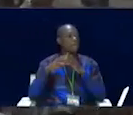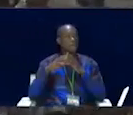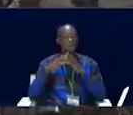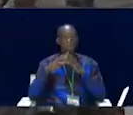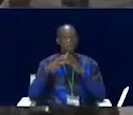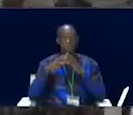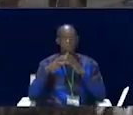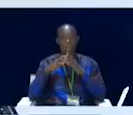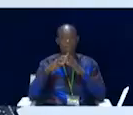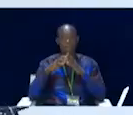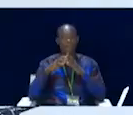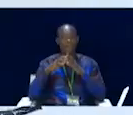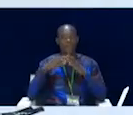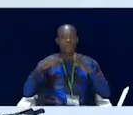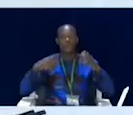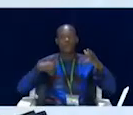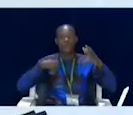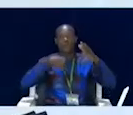Father.